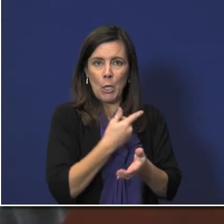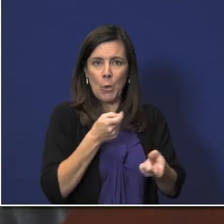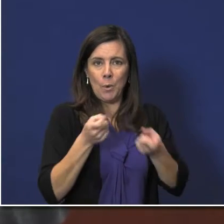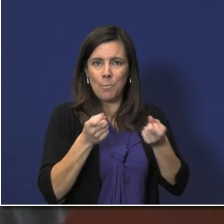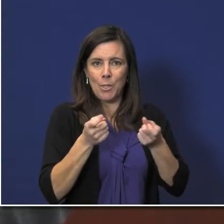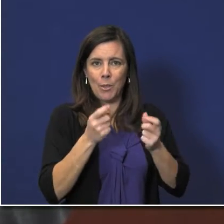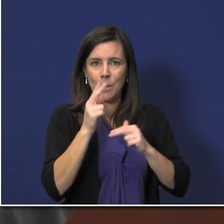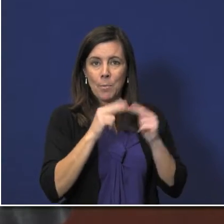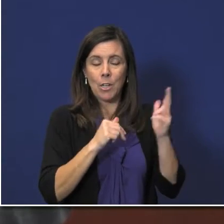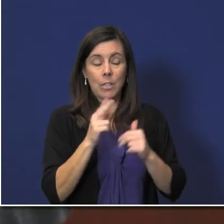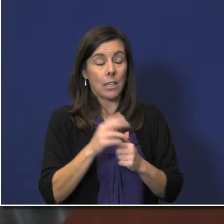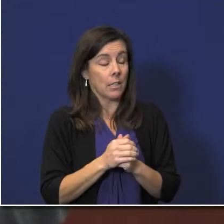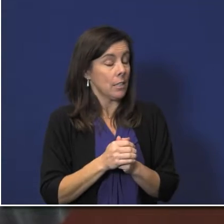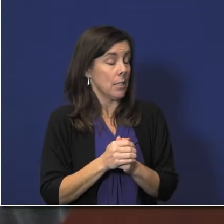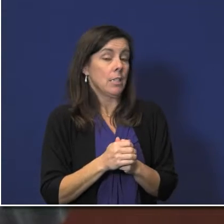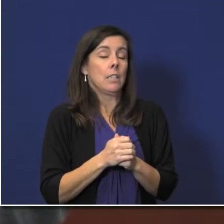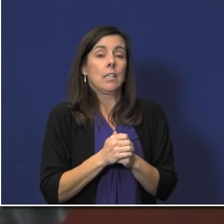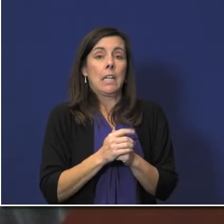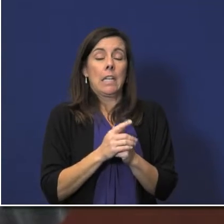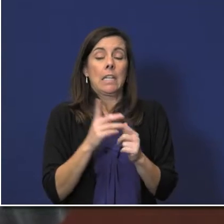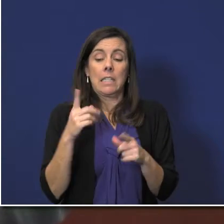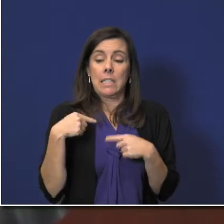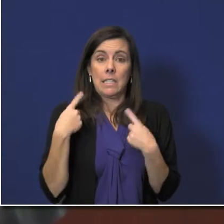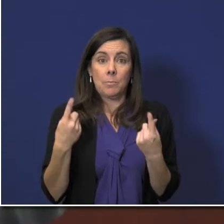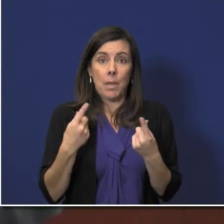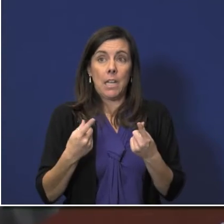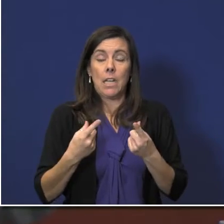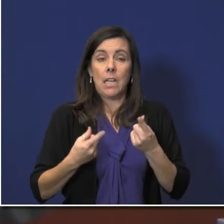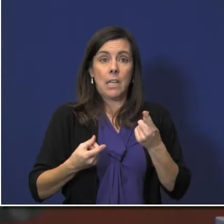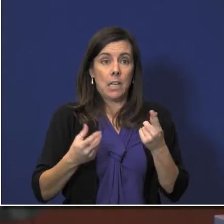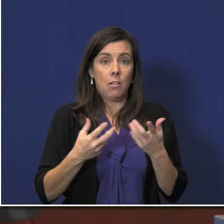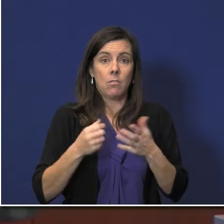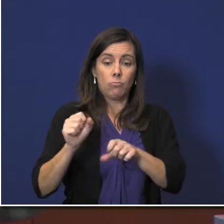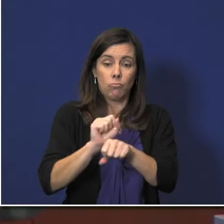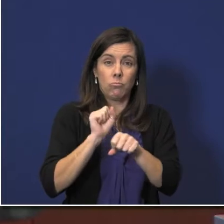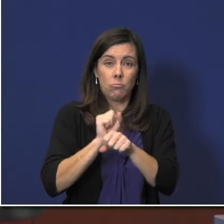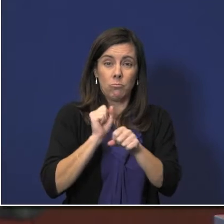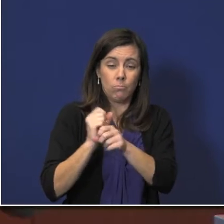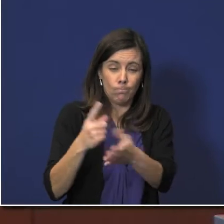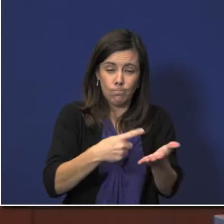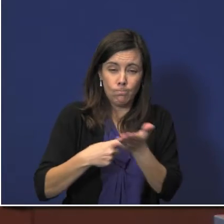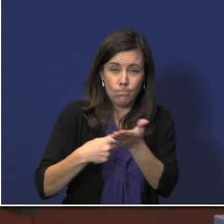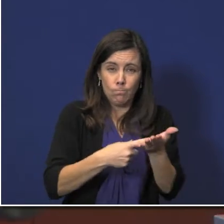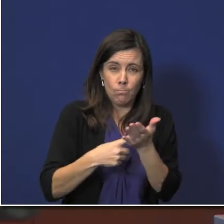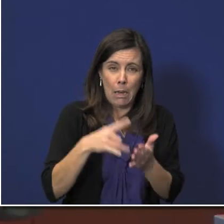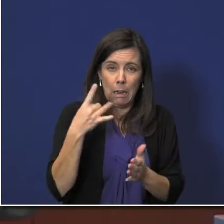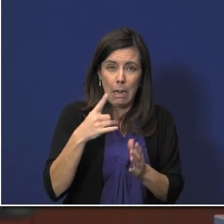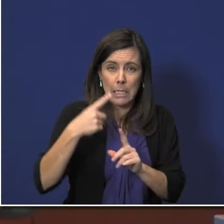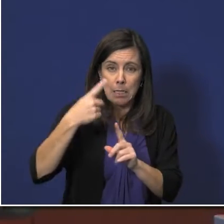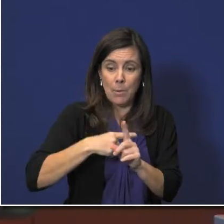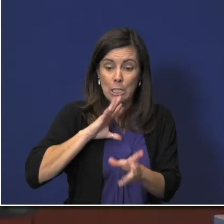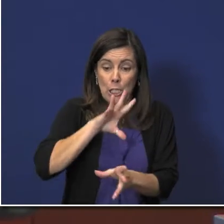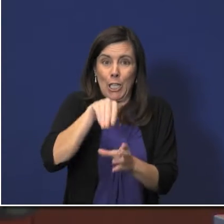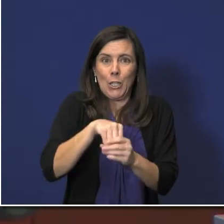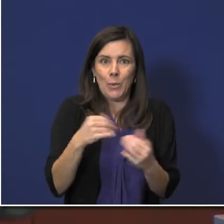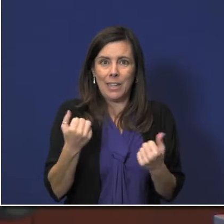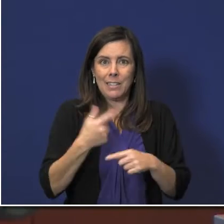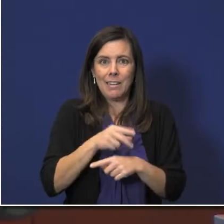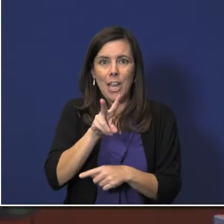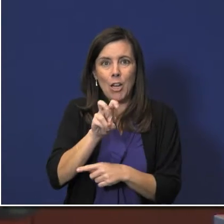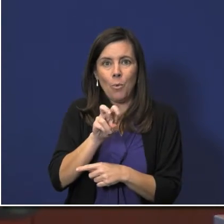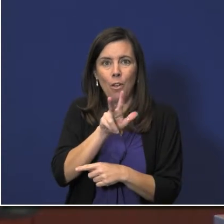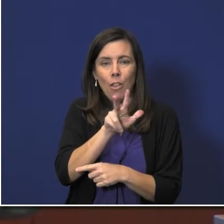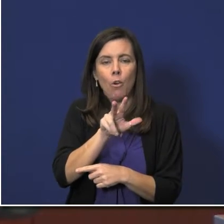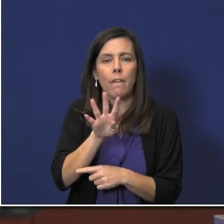a very, very collaborative partnership spanning about 18 months and including today, 234